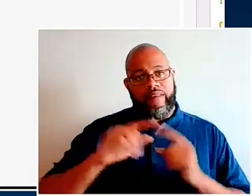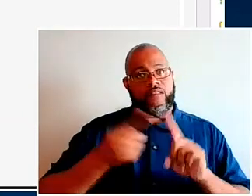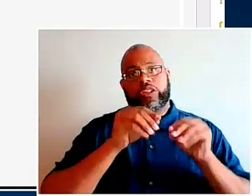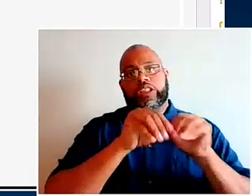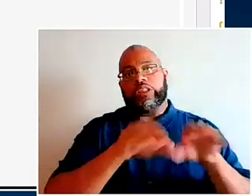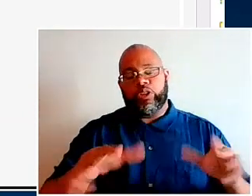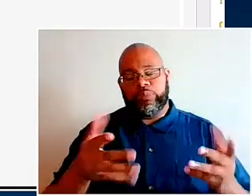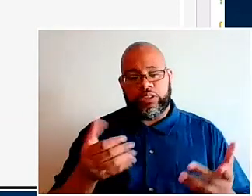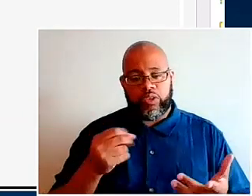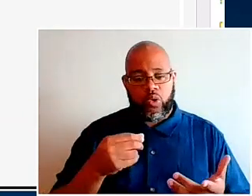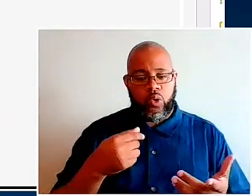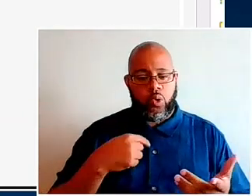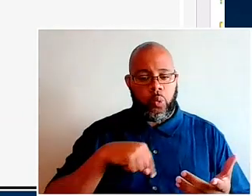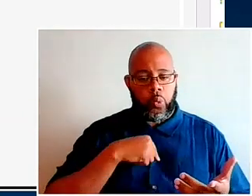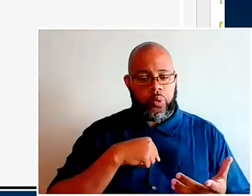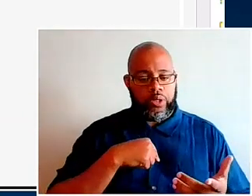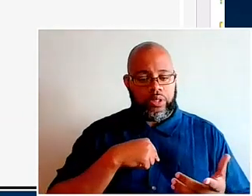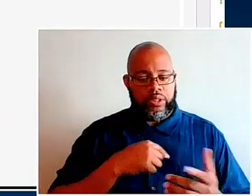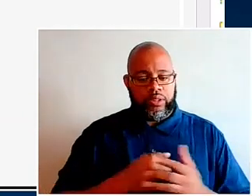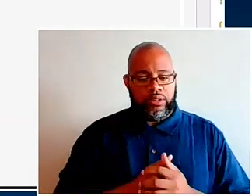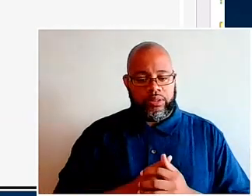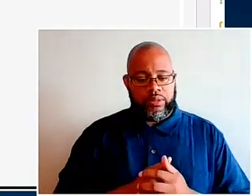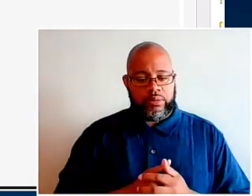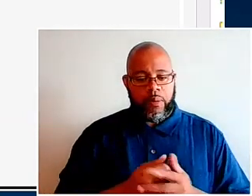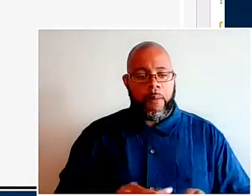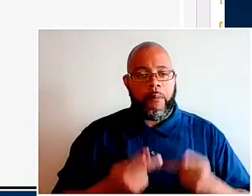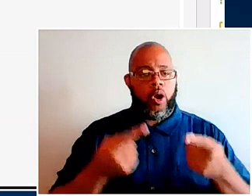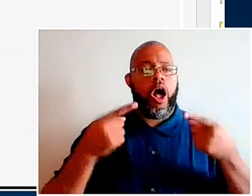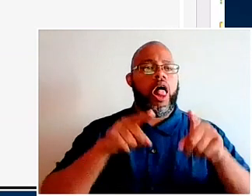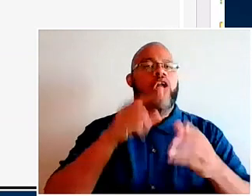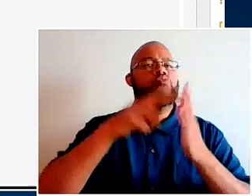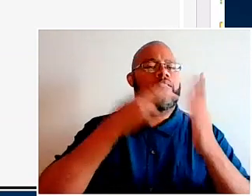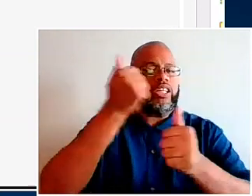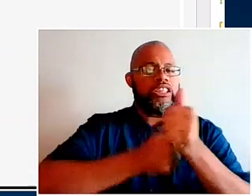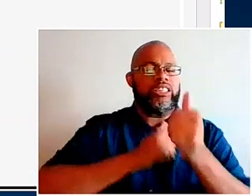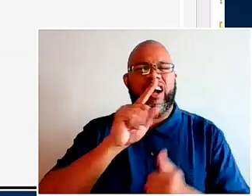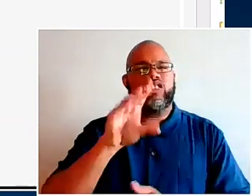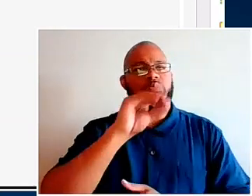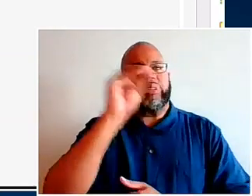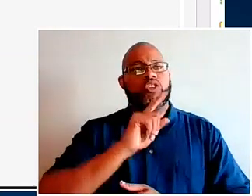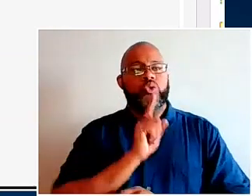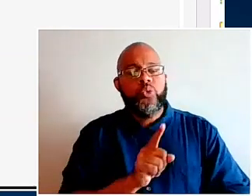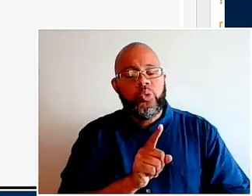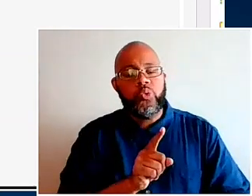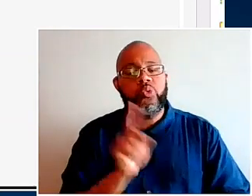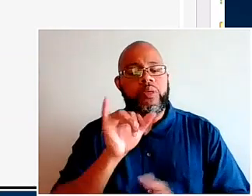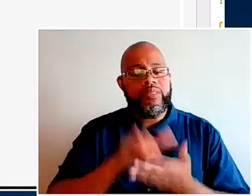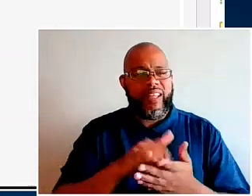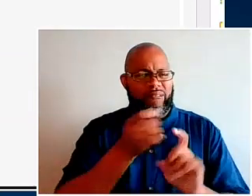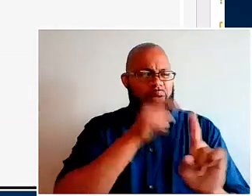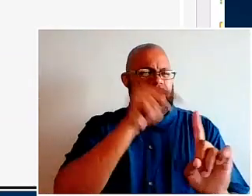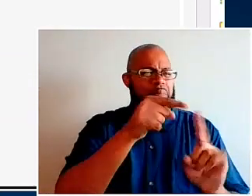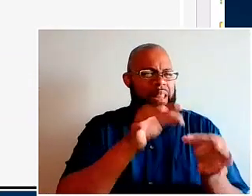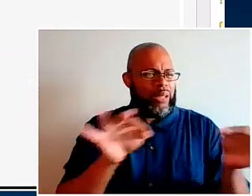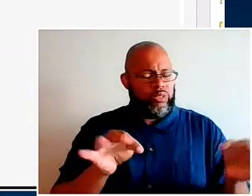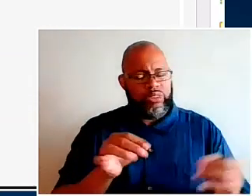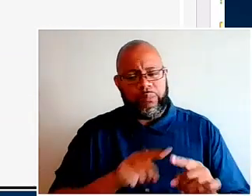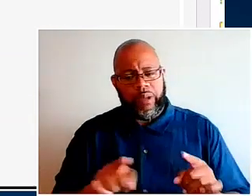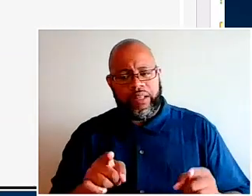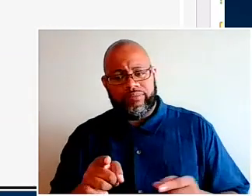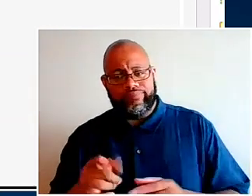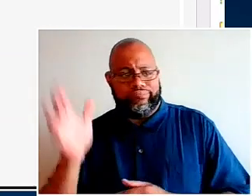So we propose to align the rules for each. We're not even 100% sure where that came from. The deep dark